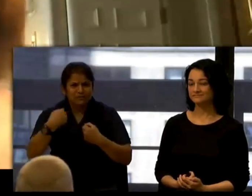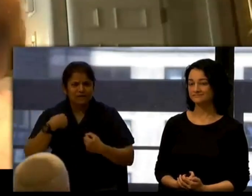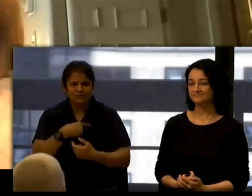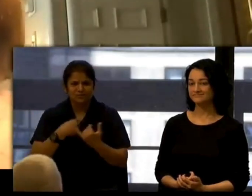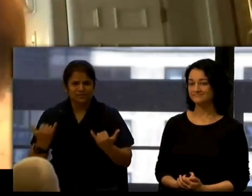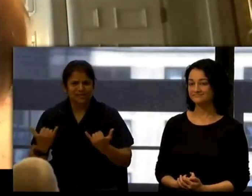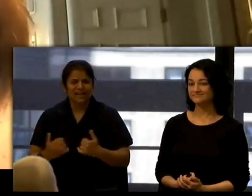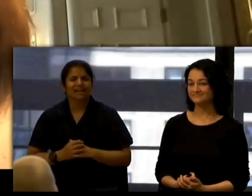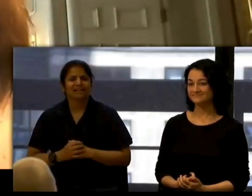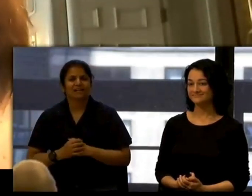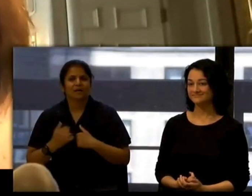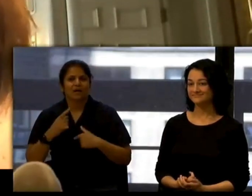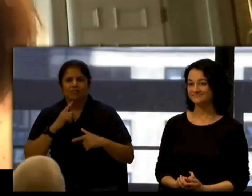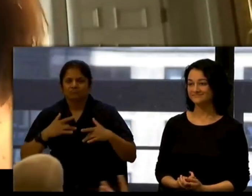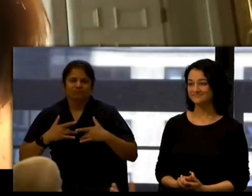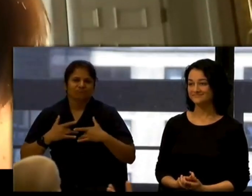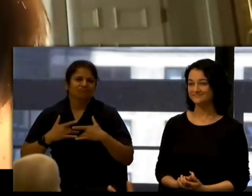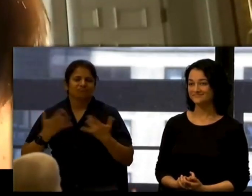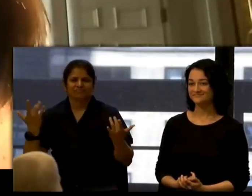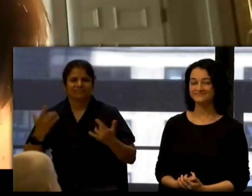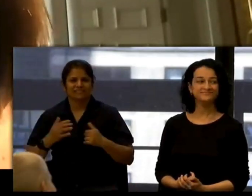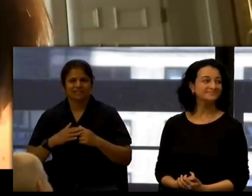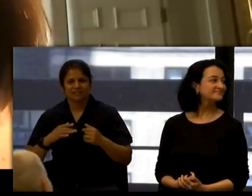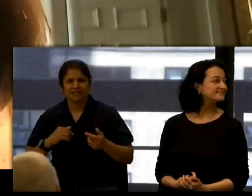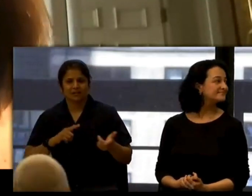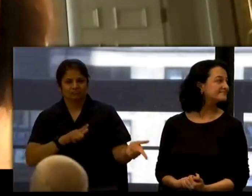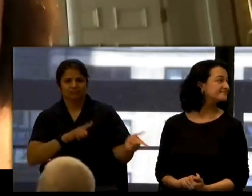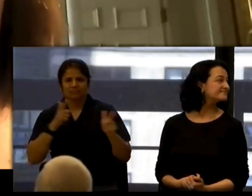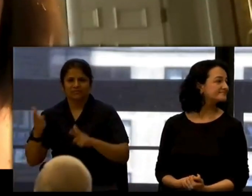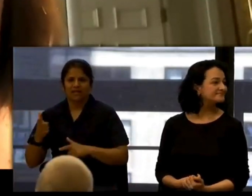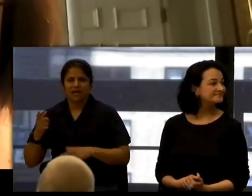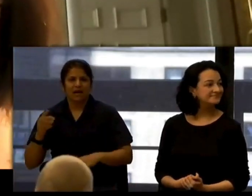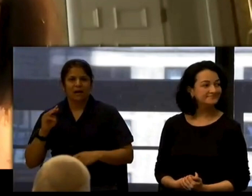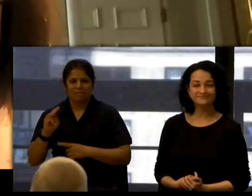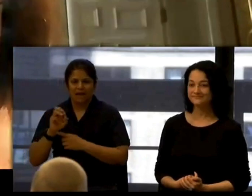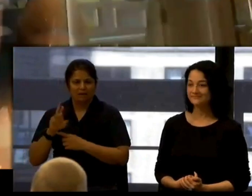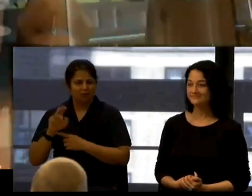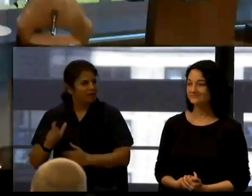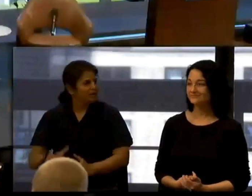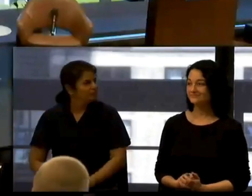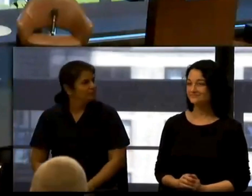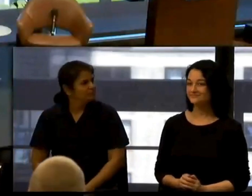thrilled to turn this conversation over to Michael. Take it away.